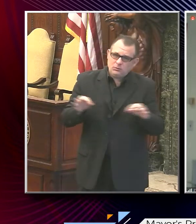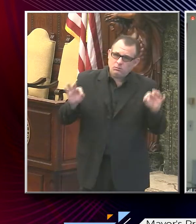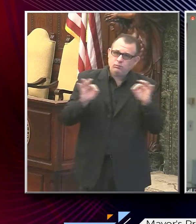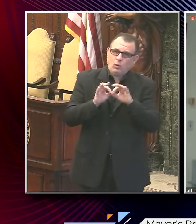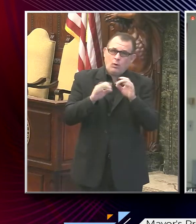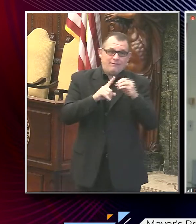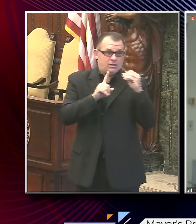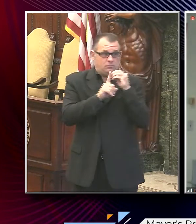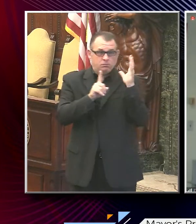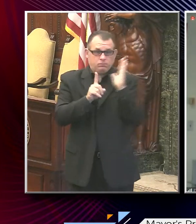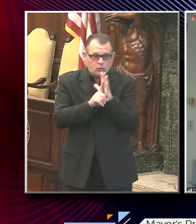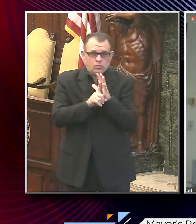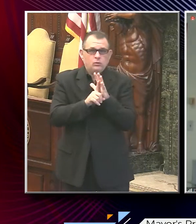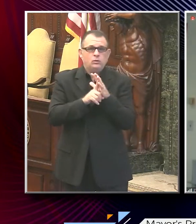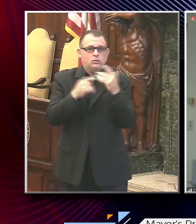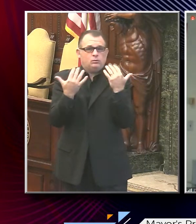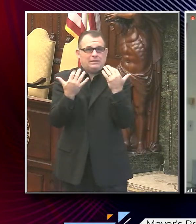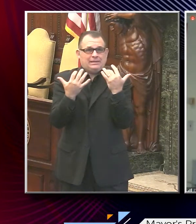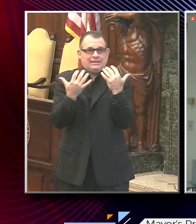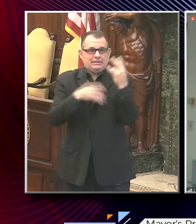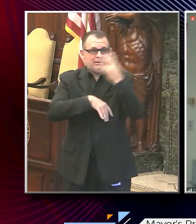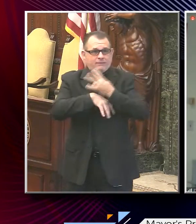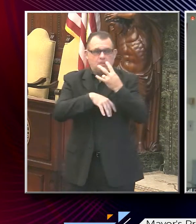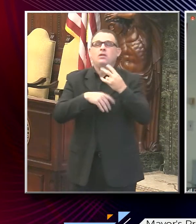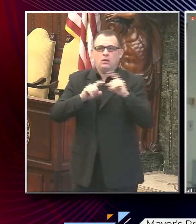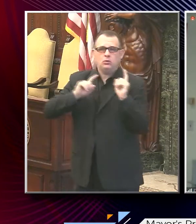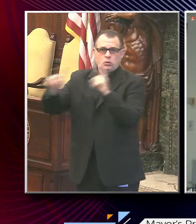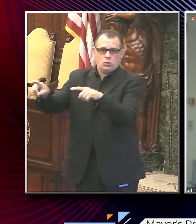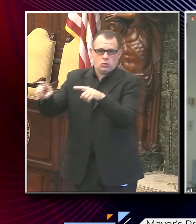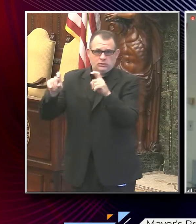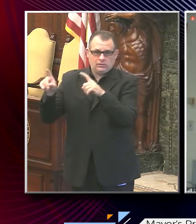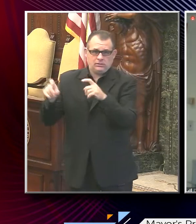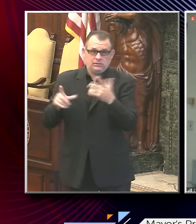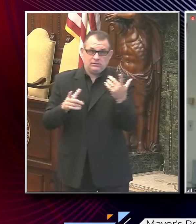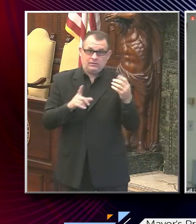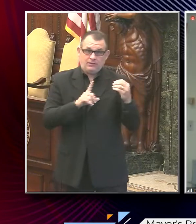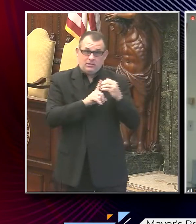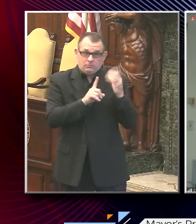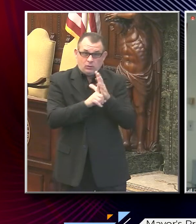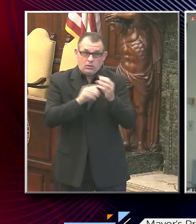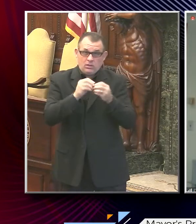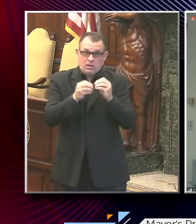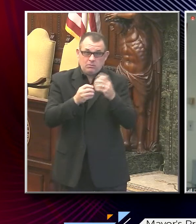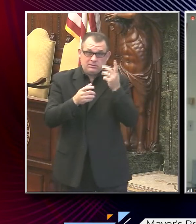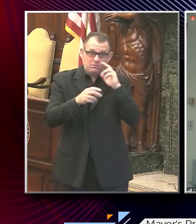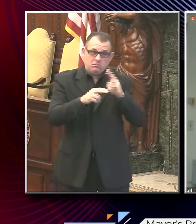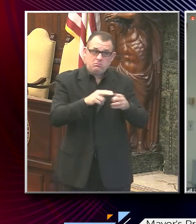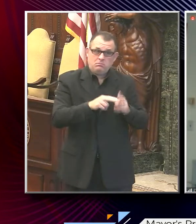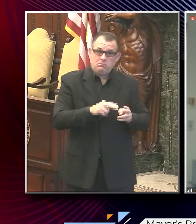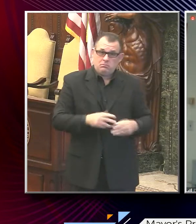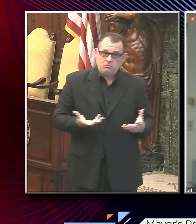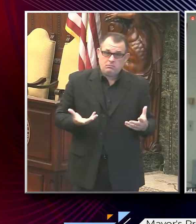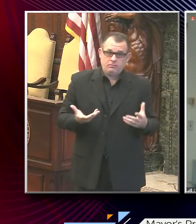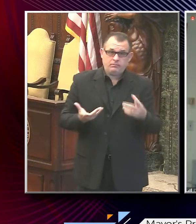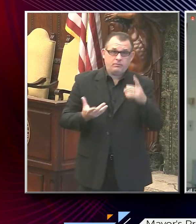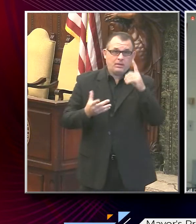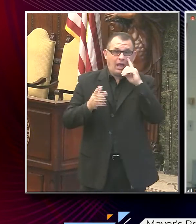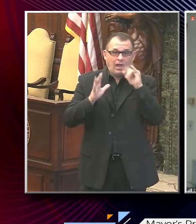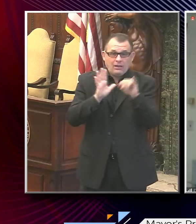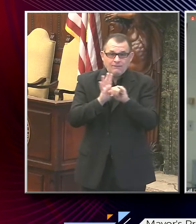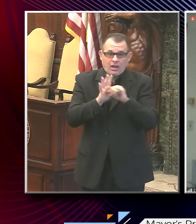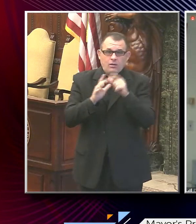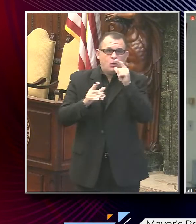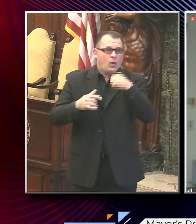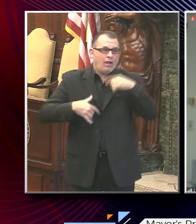go down, testing for those people who are exposed is even more important because we want to identify as many people with the infection as possible so that we can